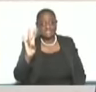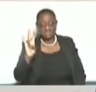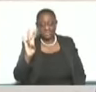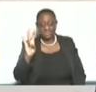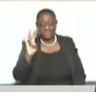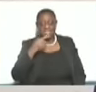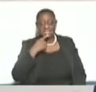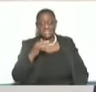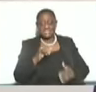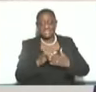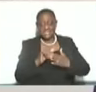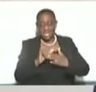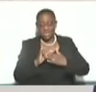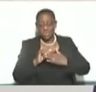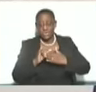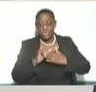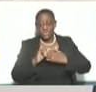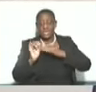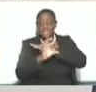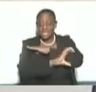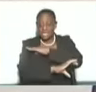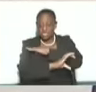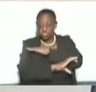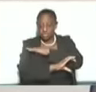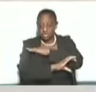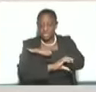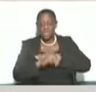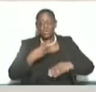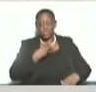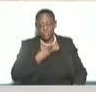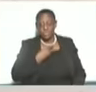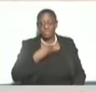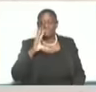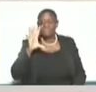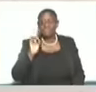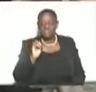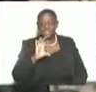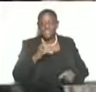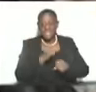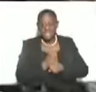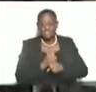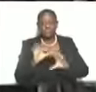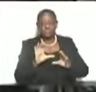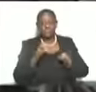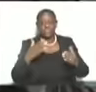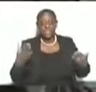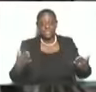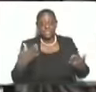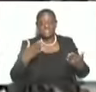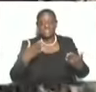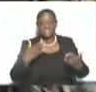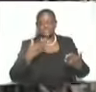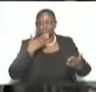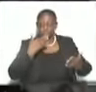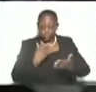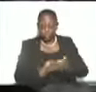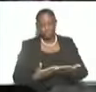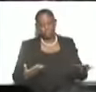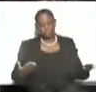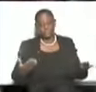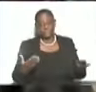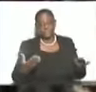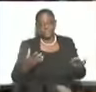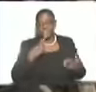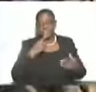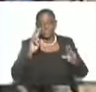as a country, we're now 50 years of age. We ought to be doing things in decency and in order. At the end of the day, none of the demonstrators were